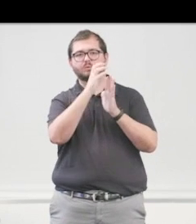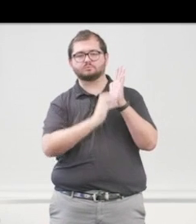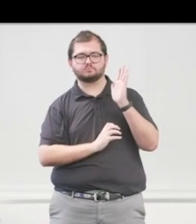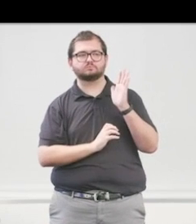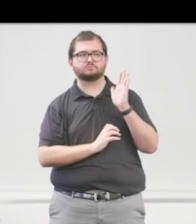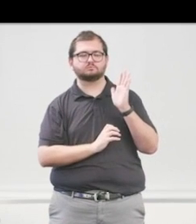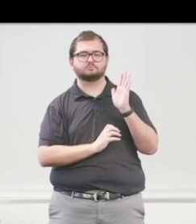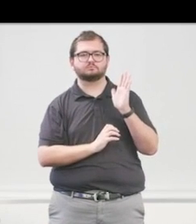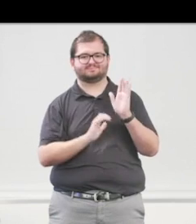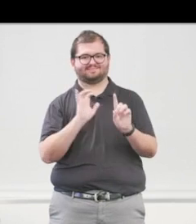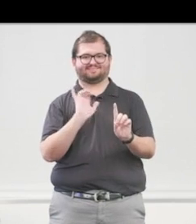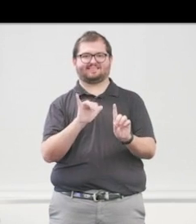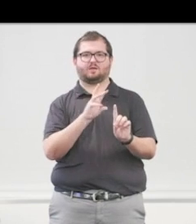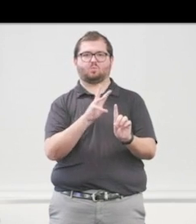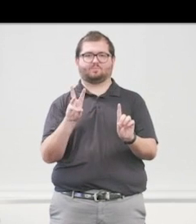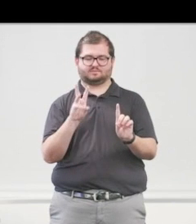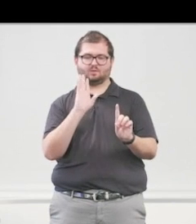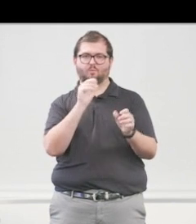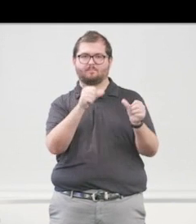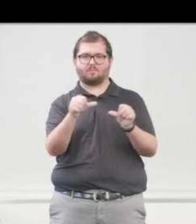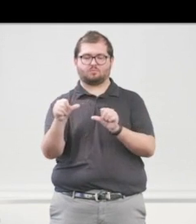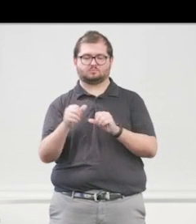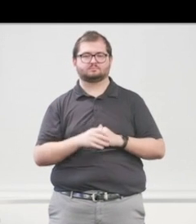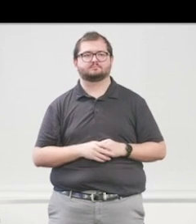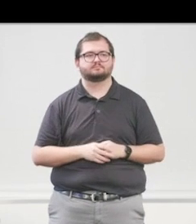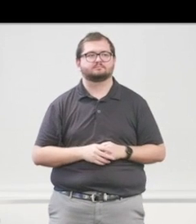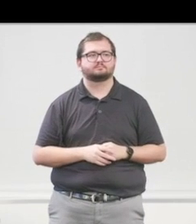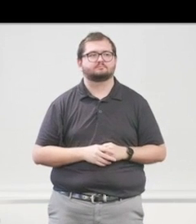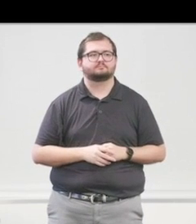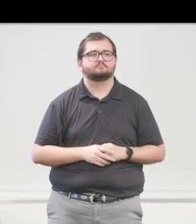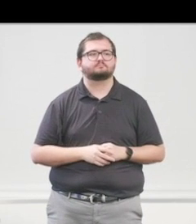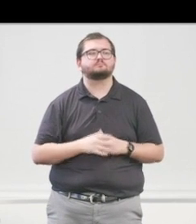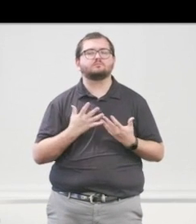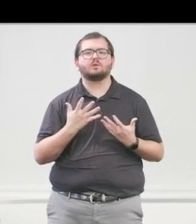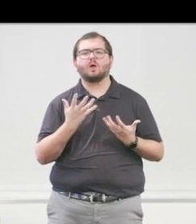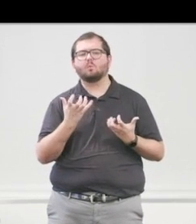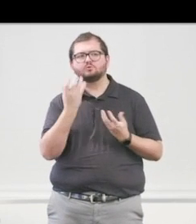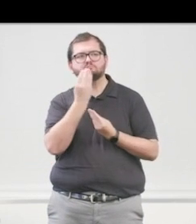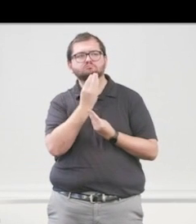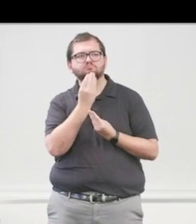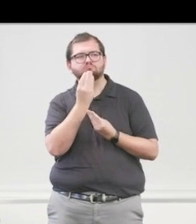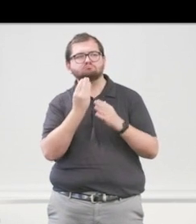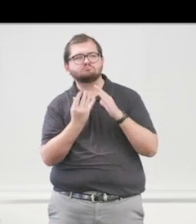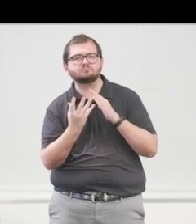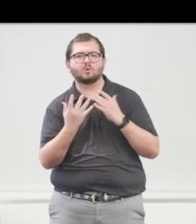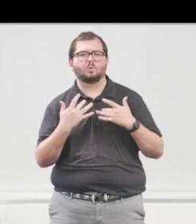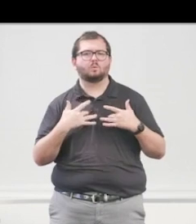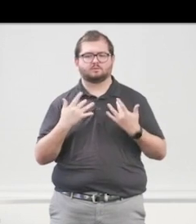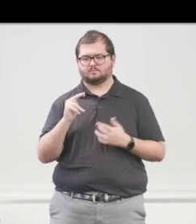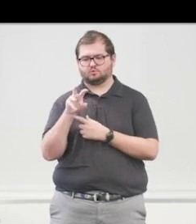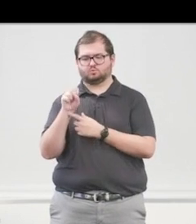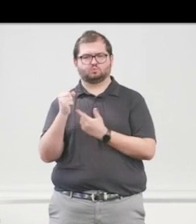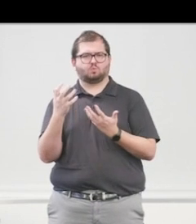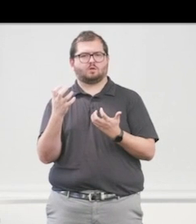Just to give you a little insight as well for what news is looking for as far as covering a story,